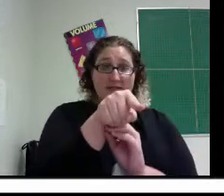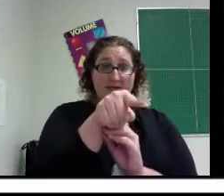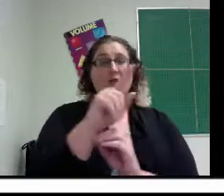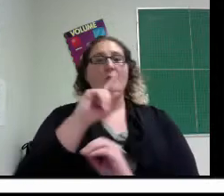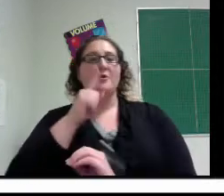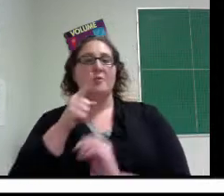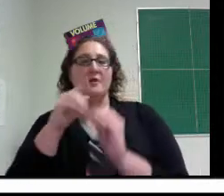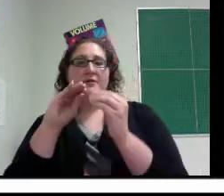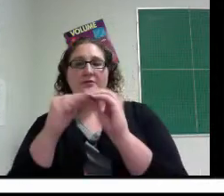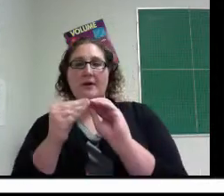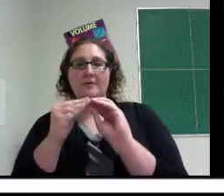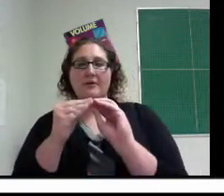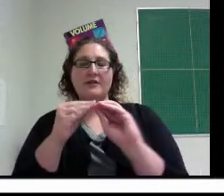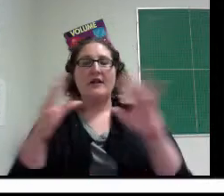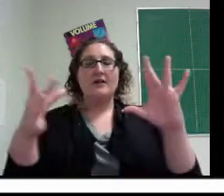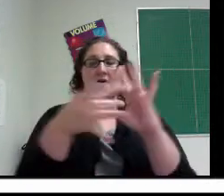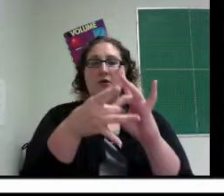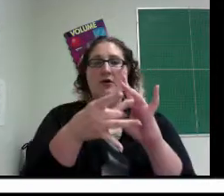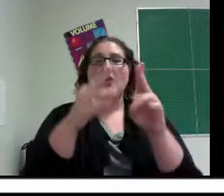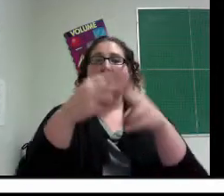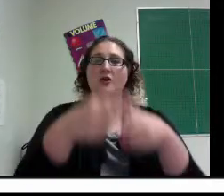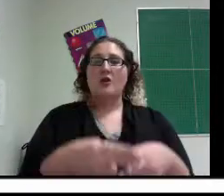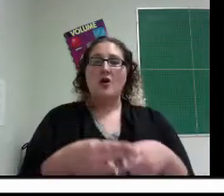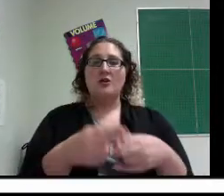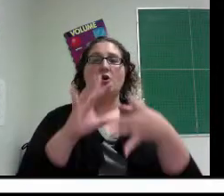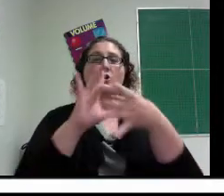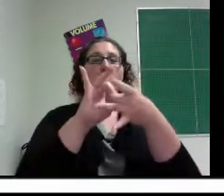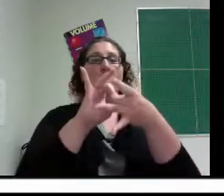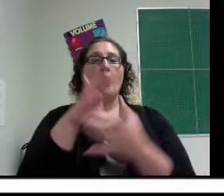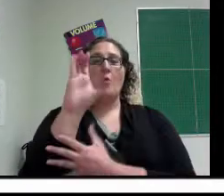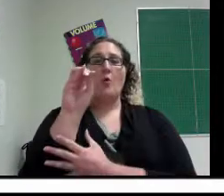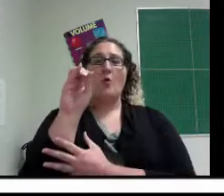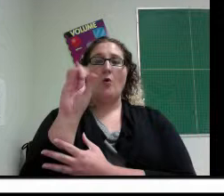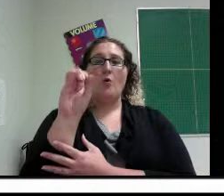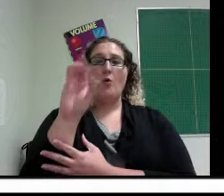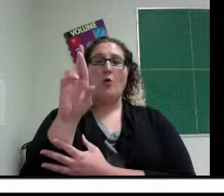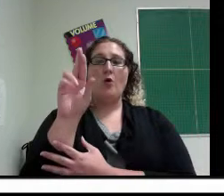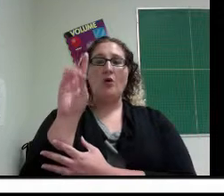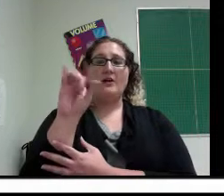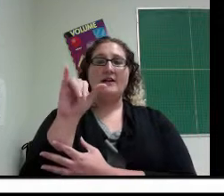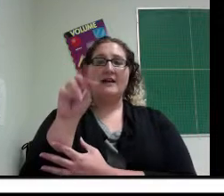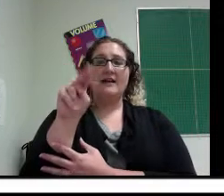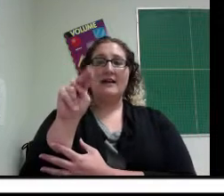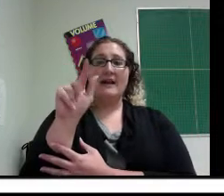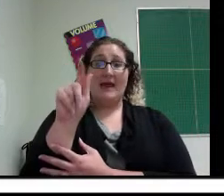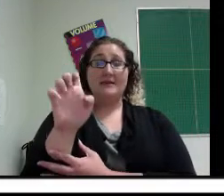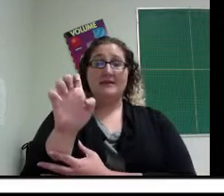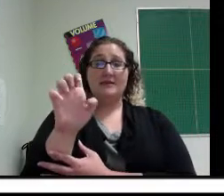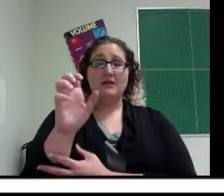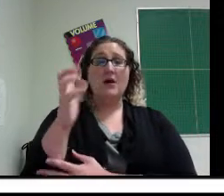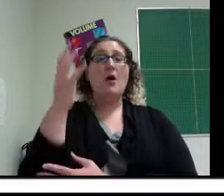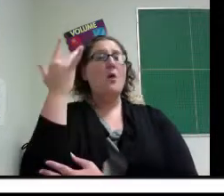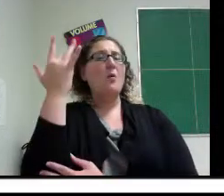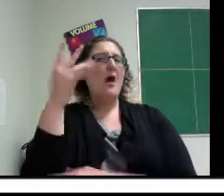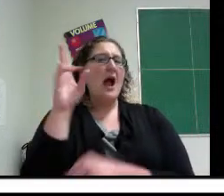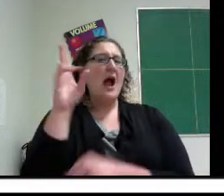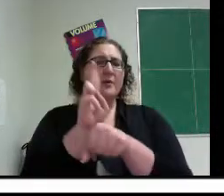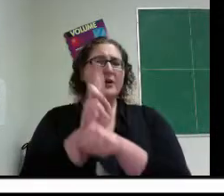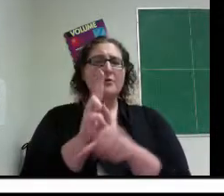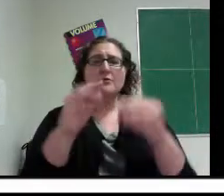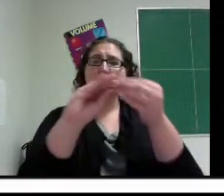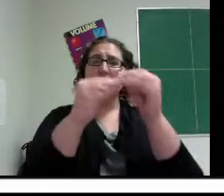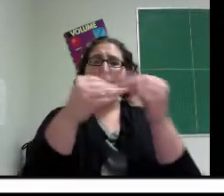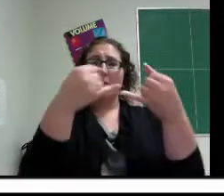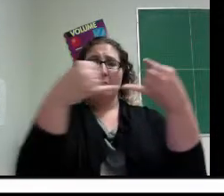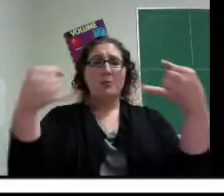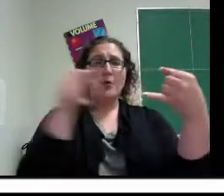number that corresponds to a point is called the coordinate of the point. Why do we use number points on a line? It's so that